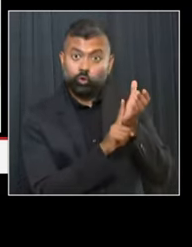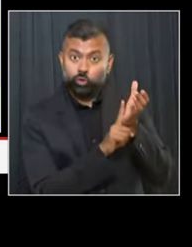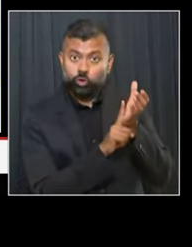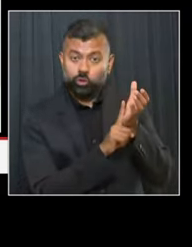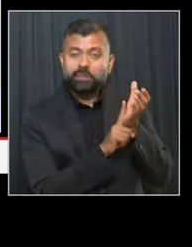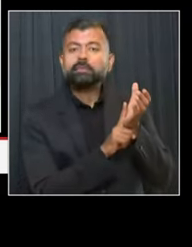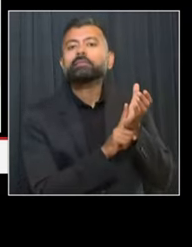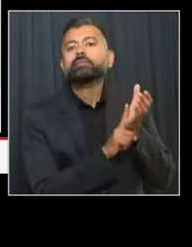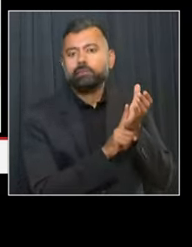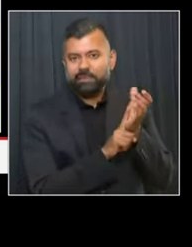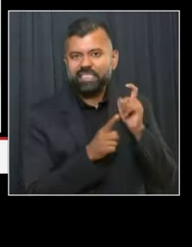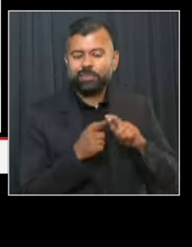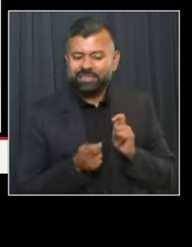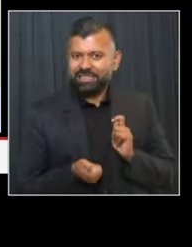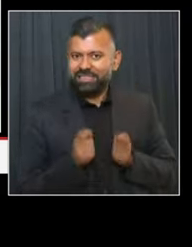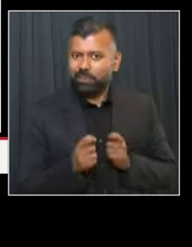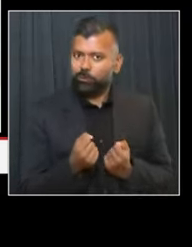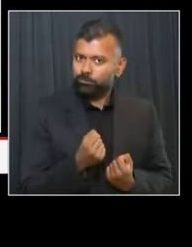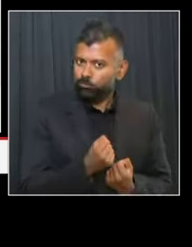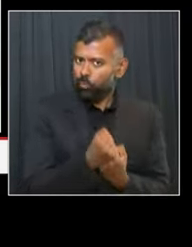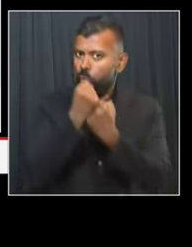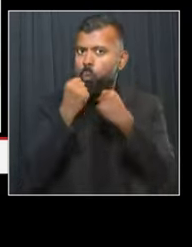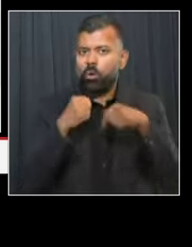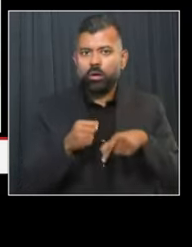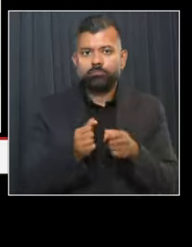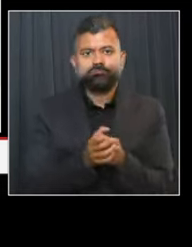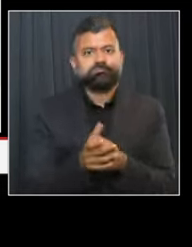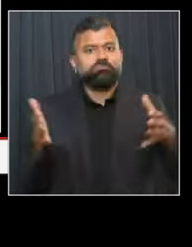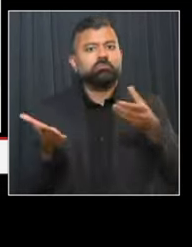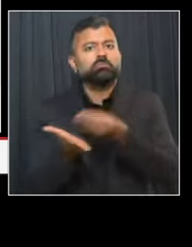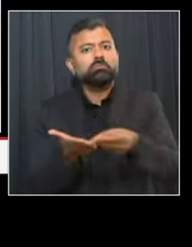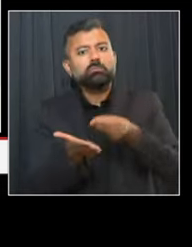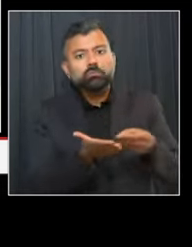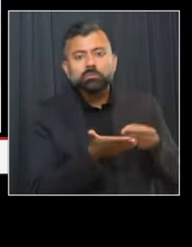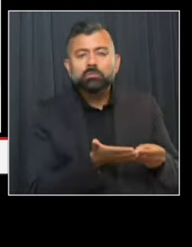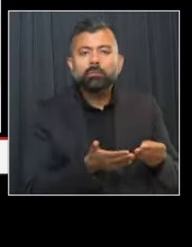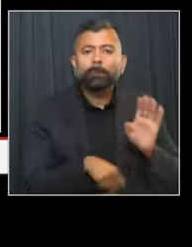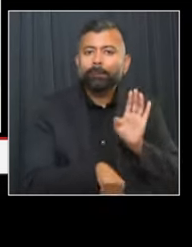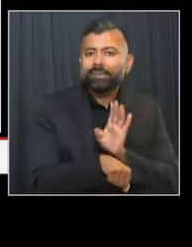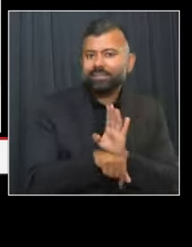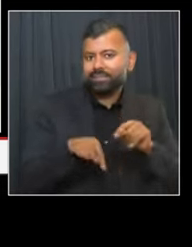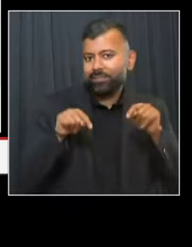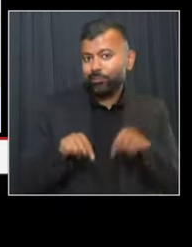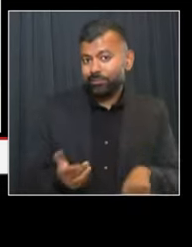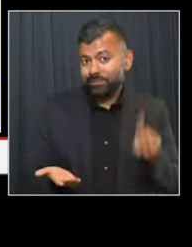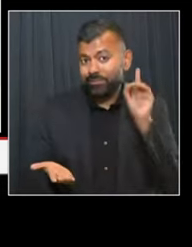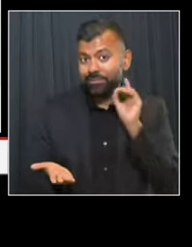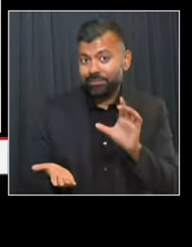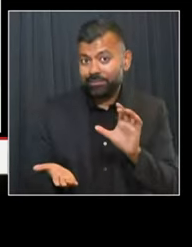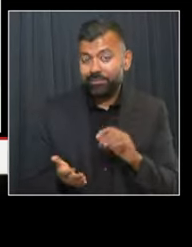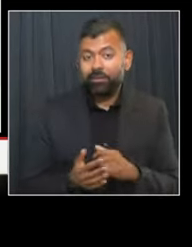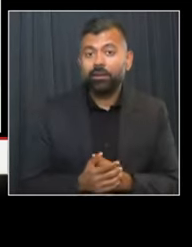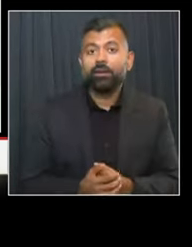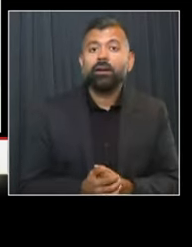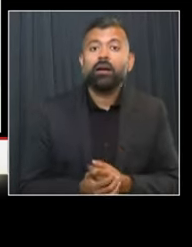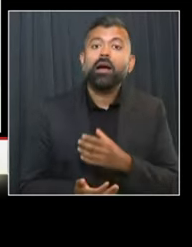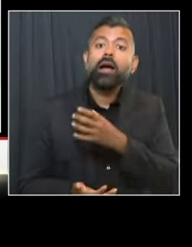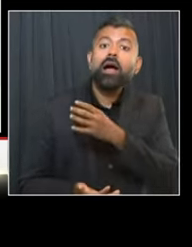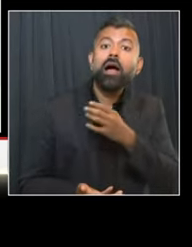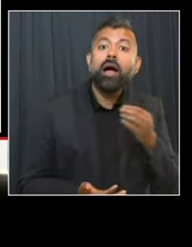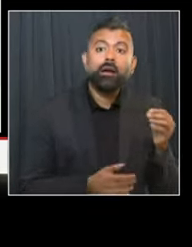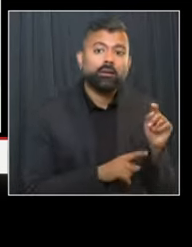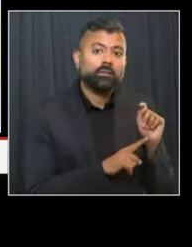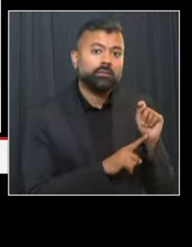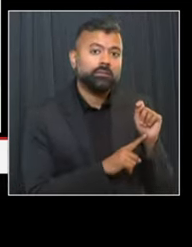enforcement. And we are expanding the mayoral telework policy by way of language in the